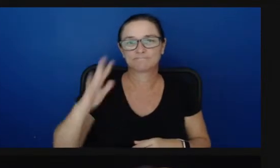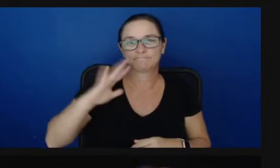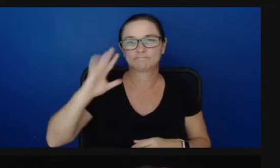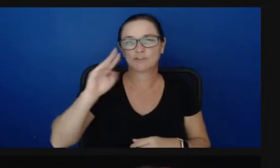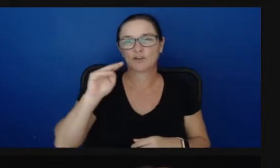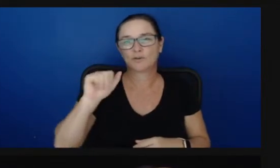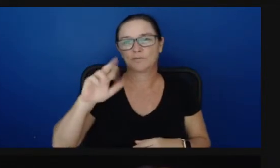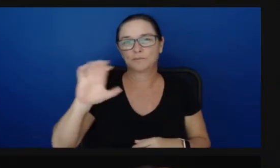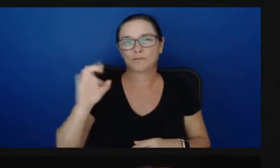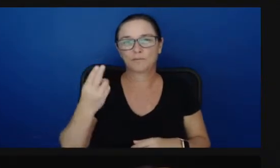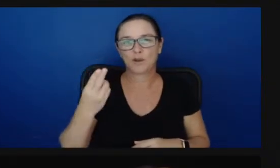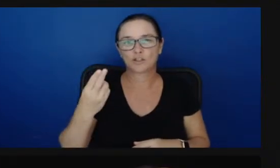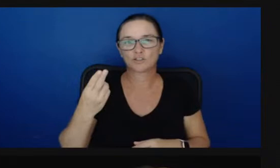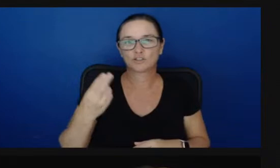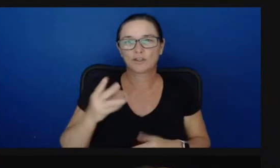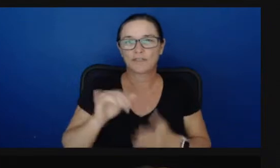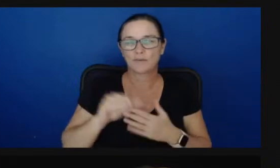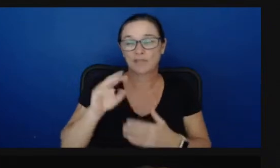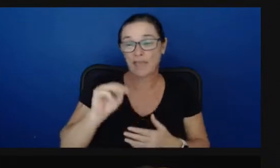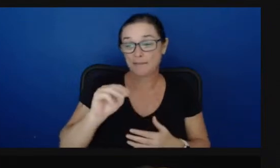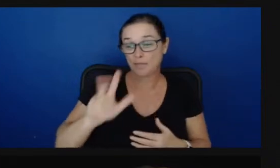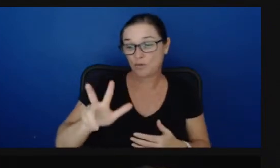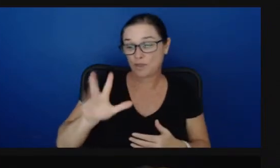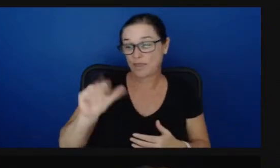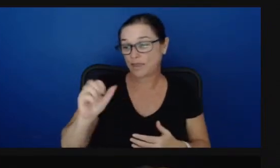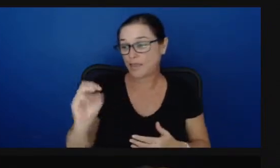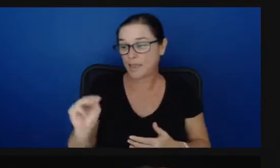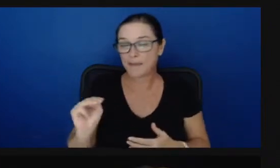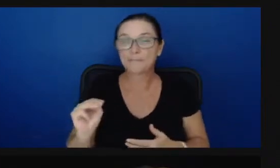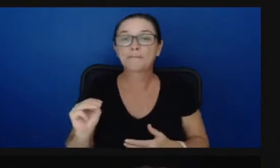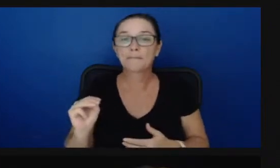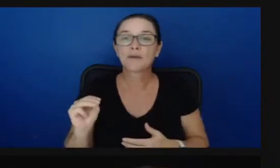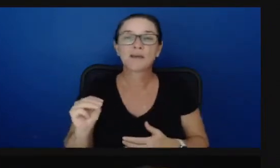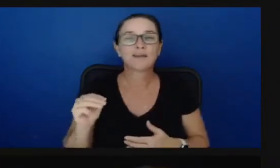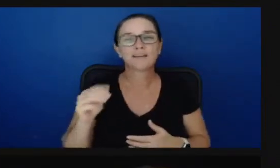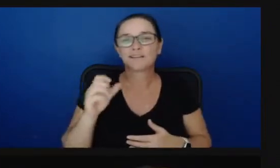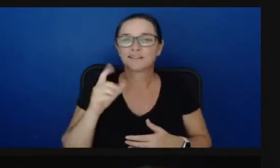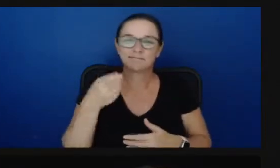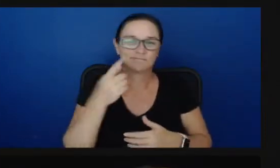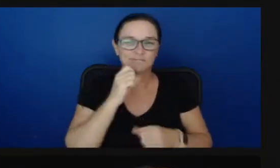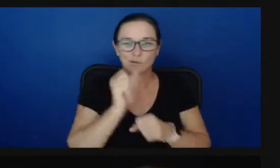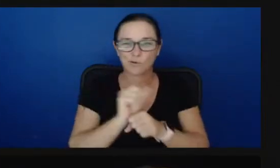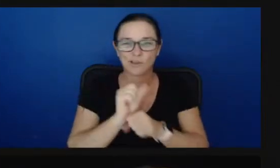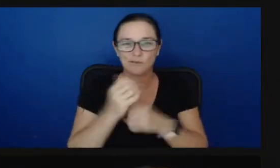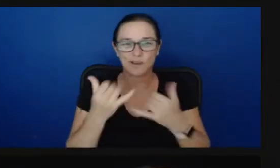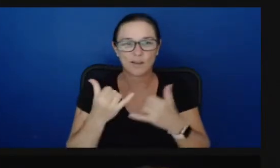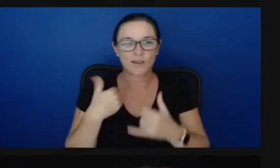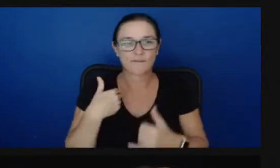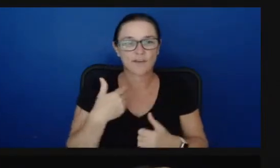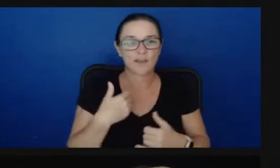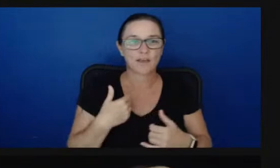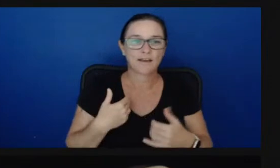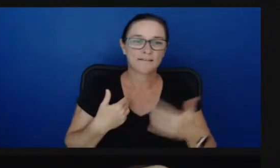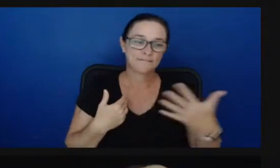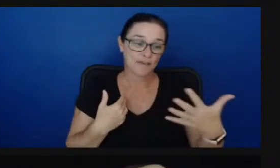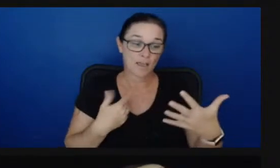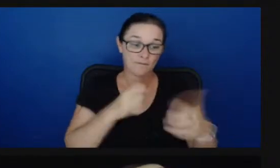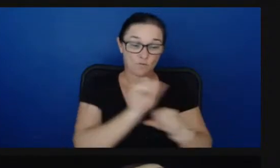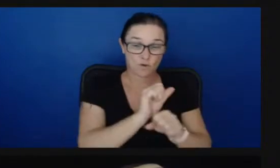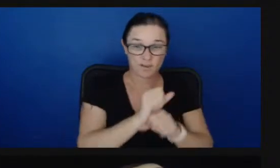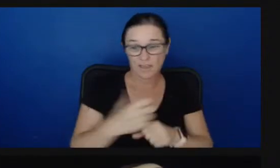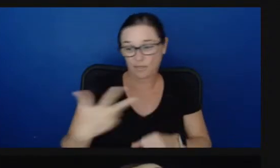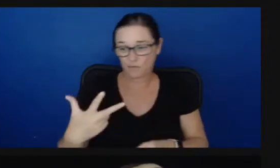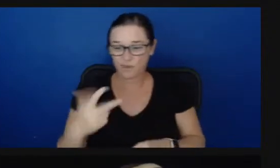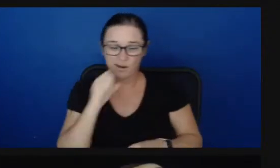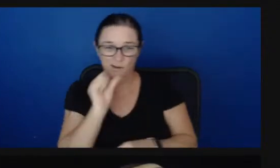The M3, that one is the third one that is really out of commission. And that's really all of them. So you have 3 off and you have maybe 5 or so on. So great